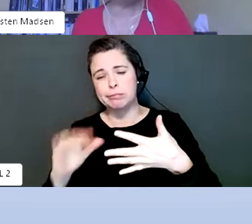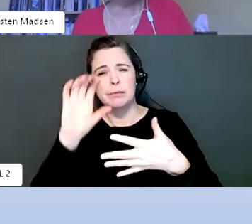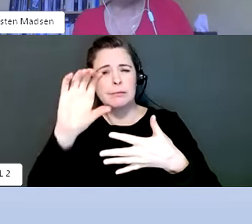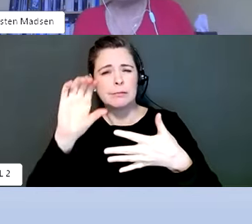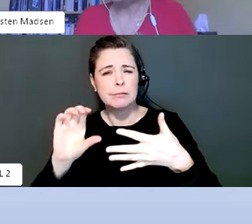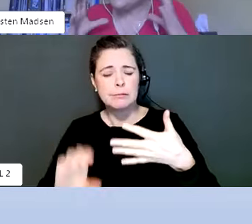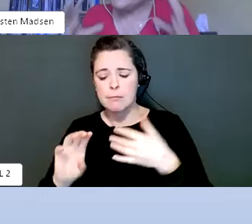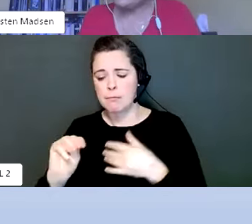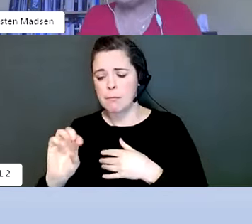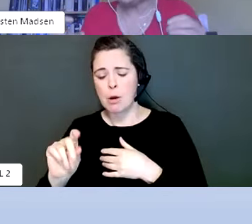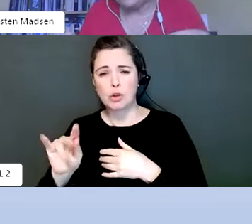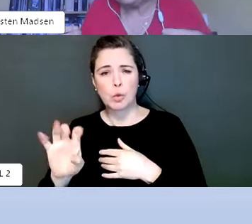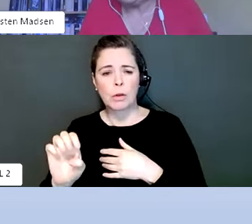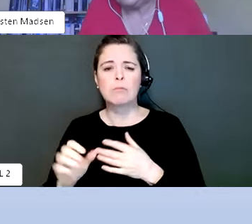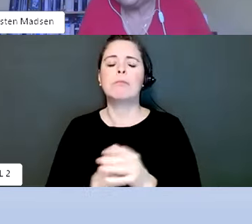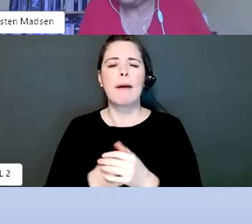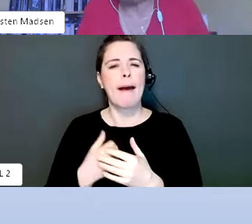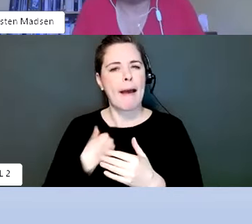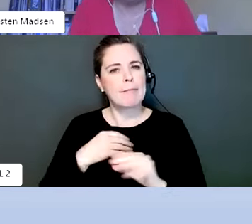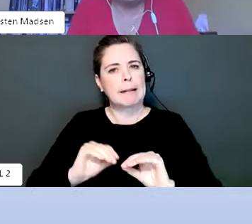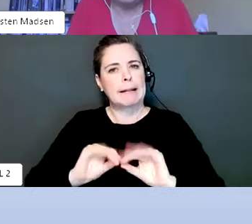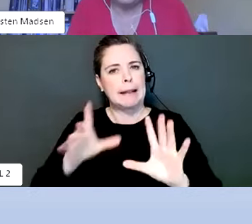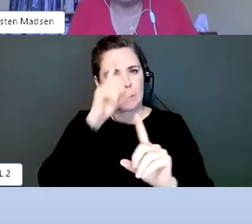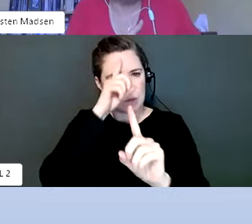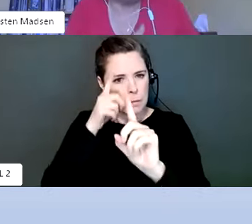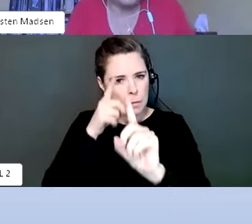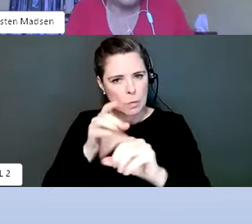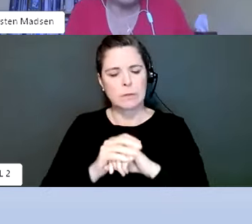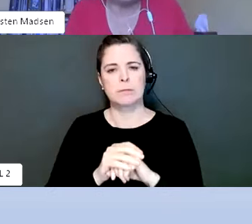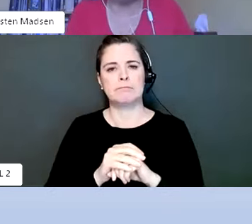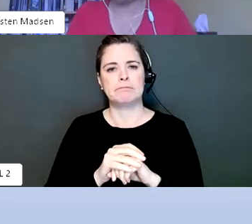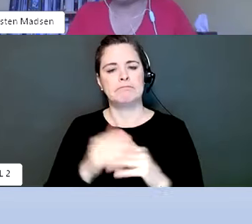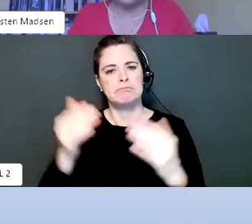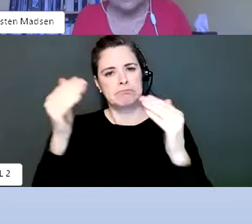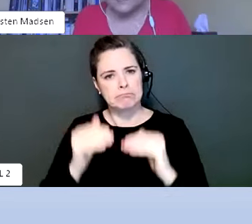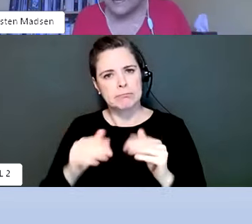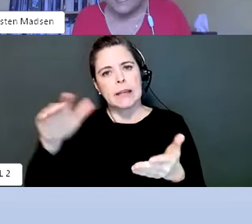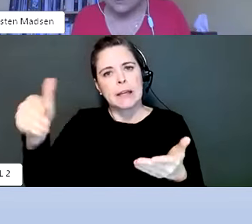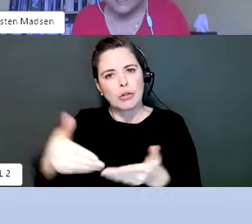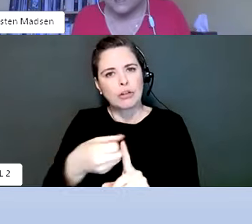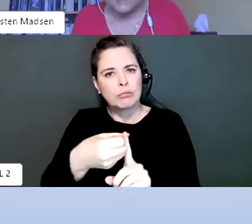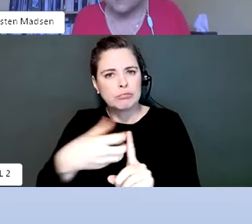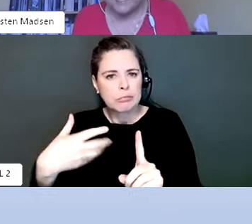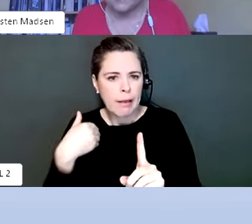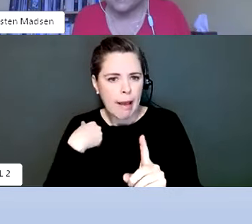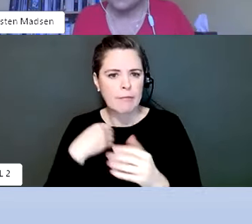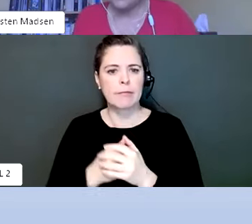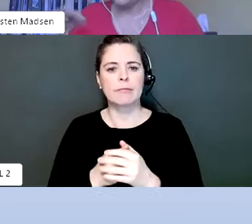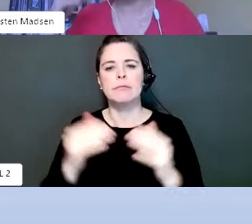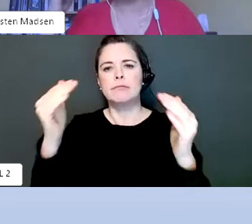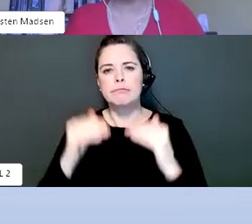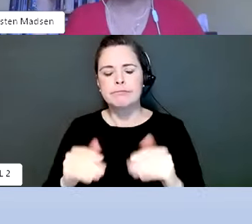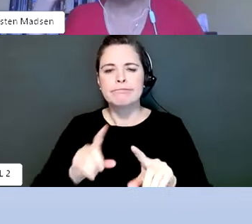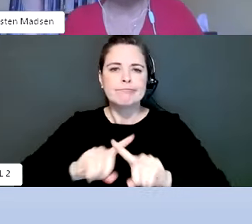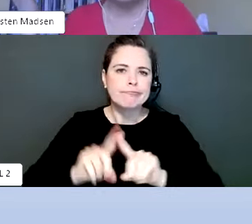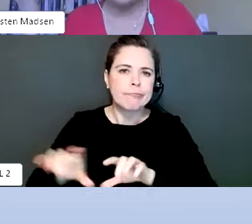module, specific activities that can be done in relation to them that are clearly laid out like a lesson plan.